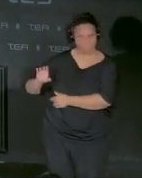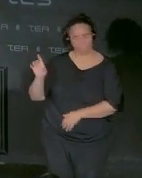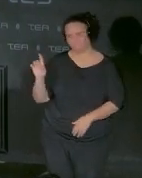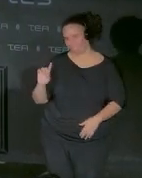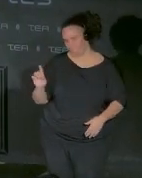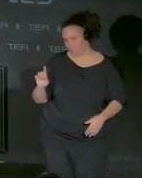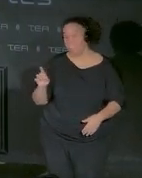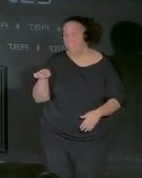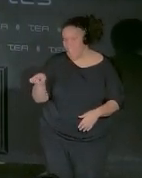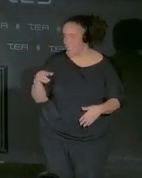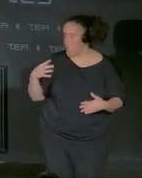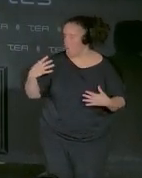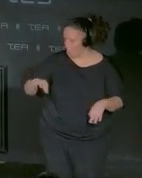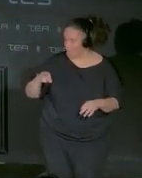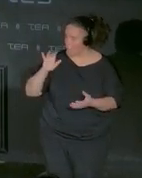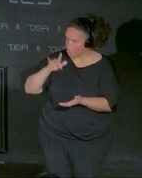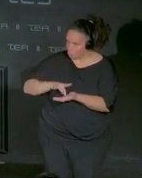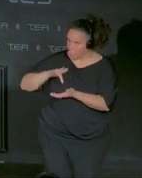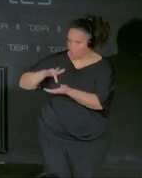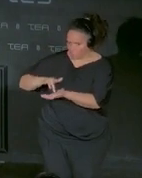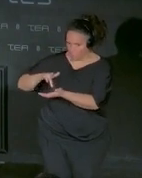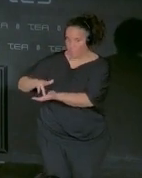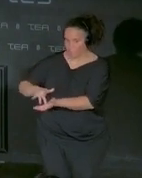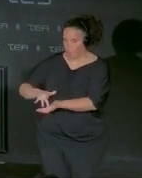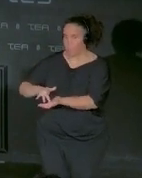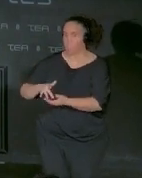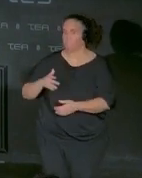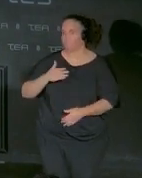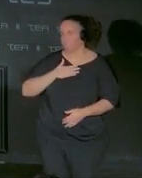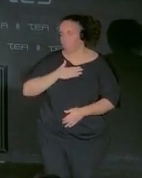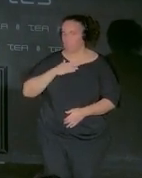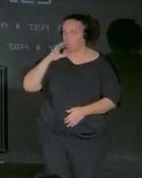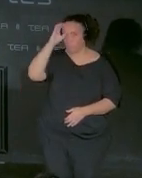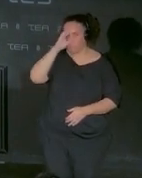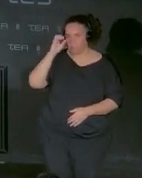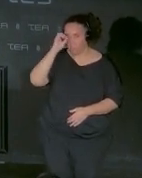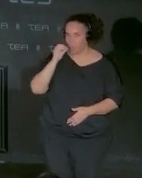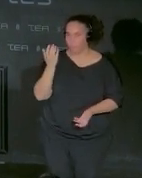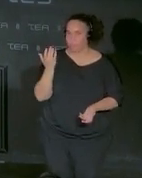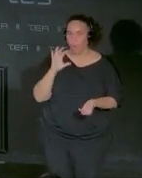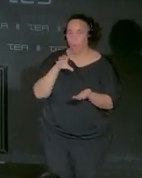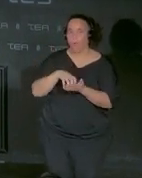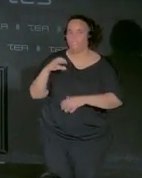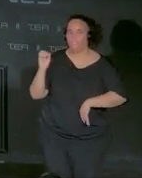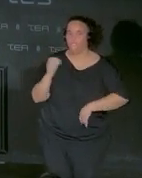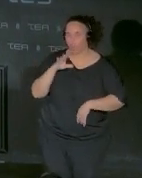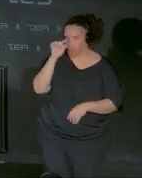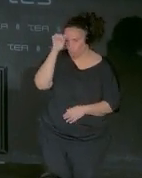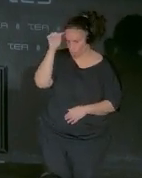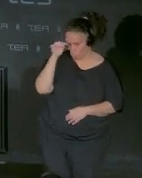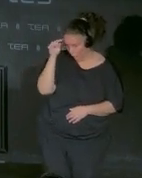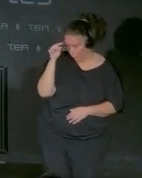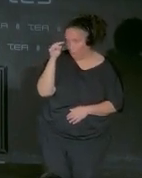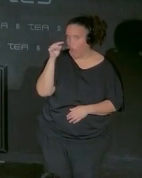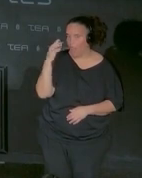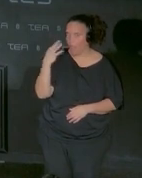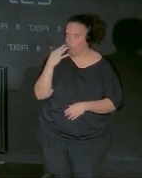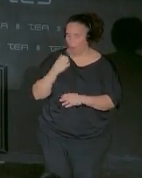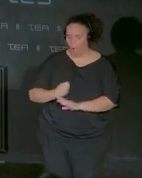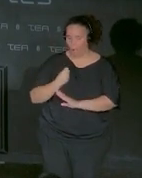also to not only provide leverage, but to protect independence, creative freedom for all of those studios that are trying to